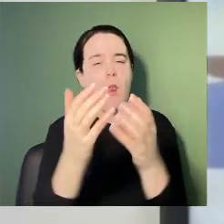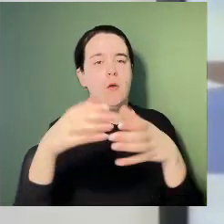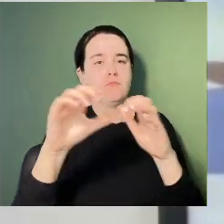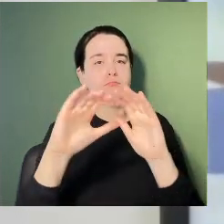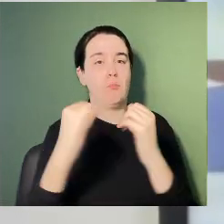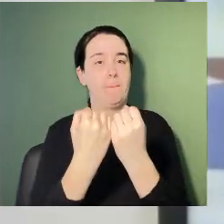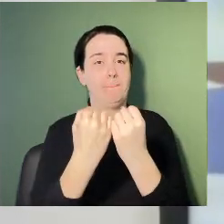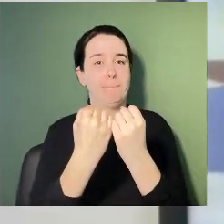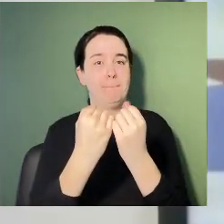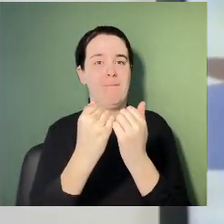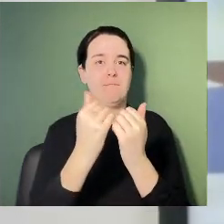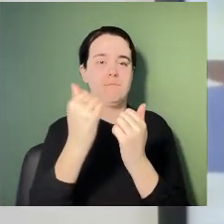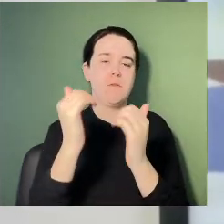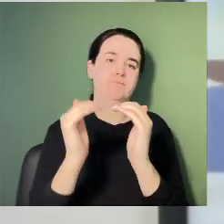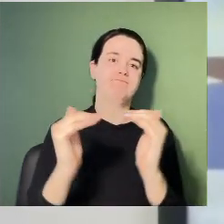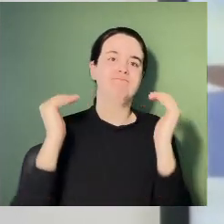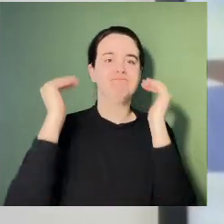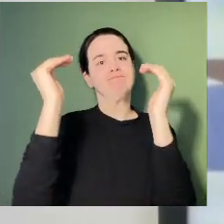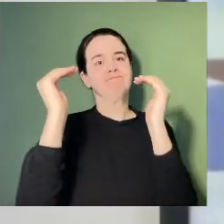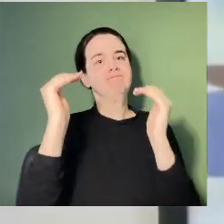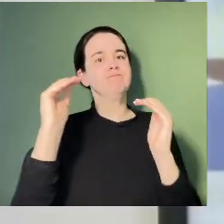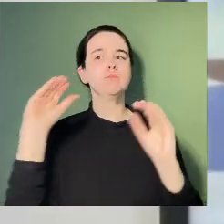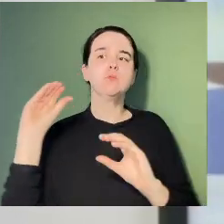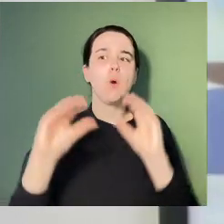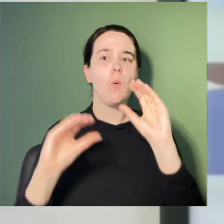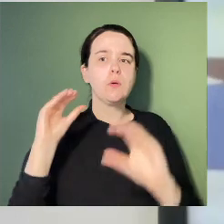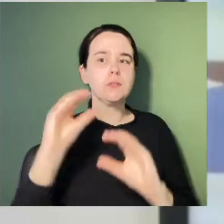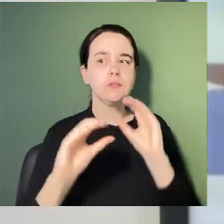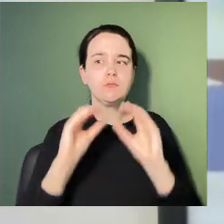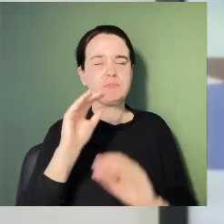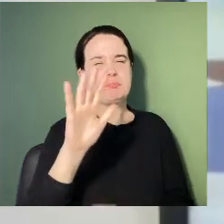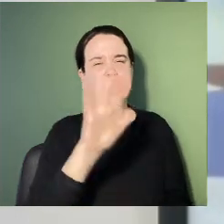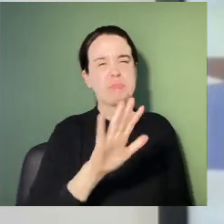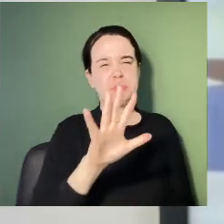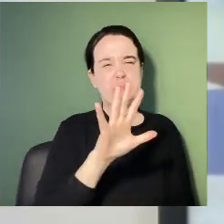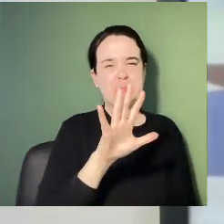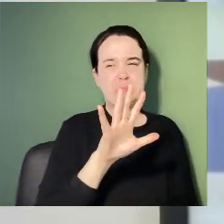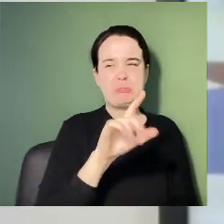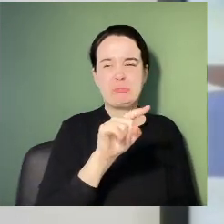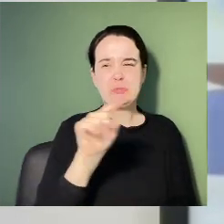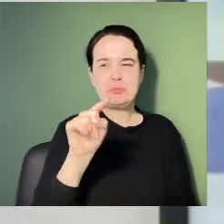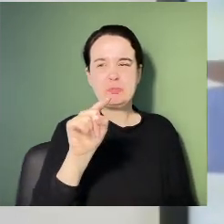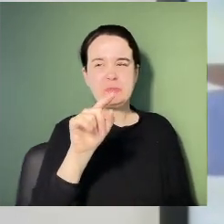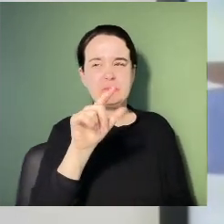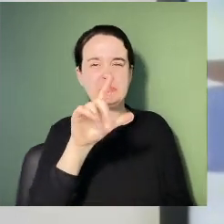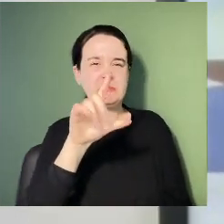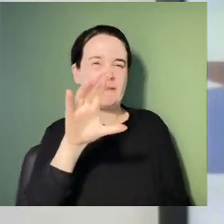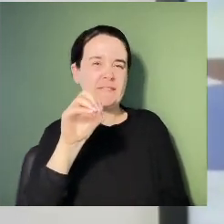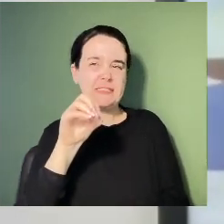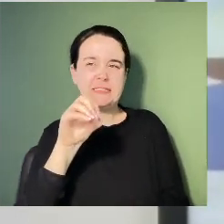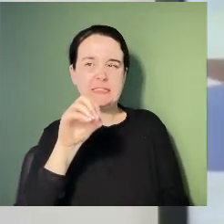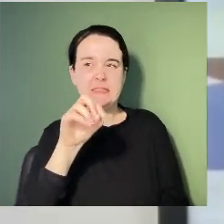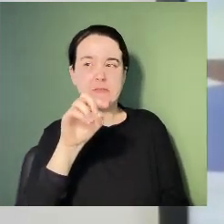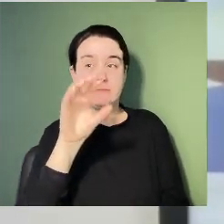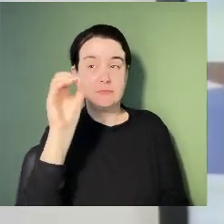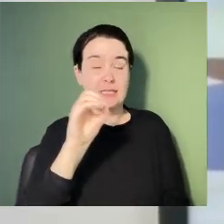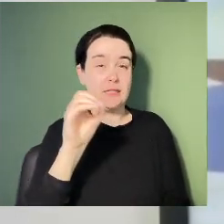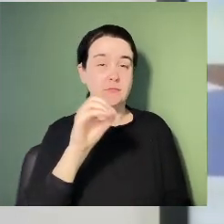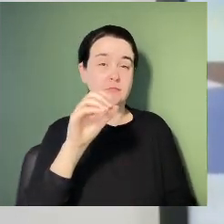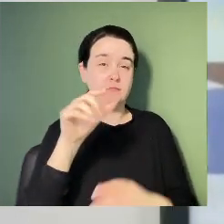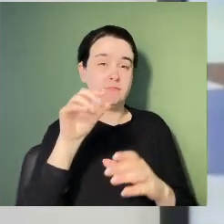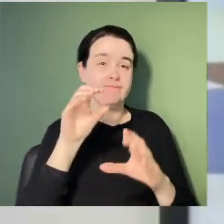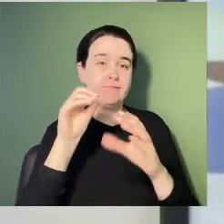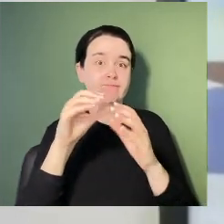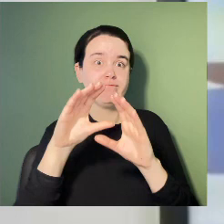up somewhere between 50% to 70% of the total private funding that a political party gets. So in other